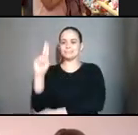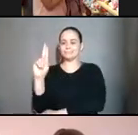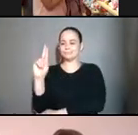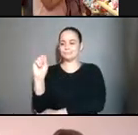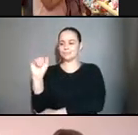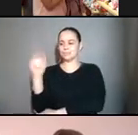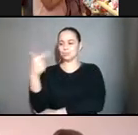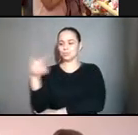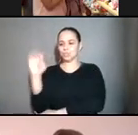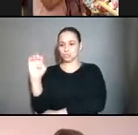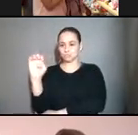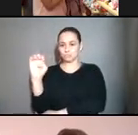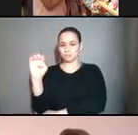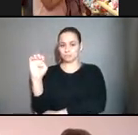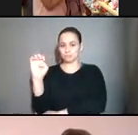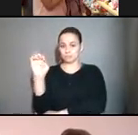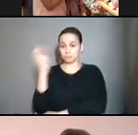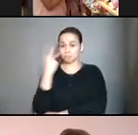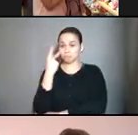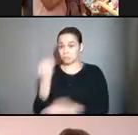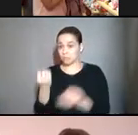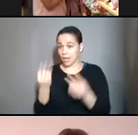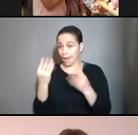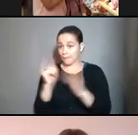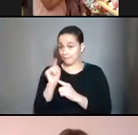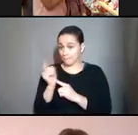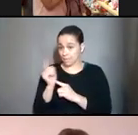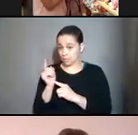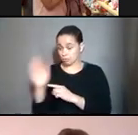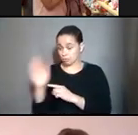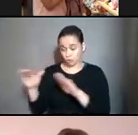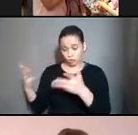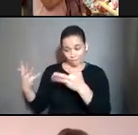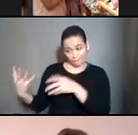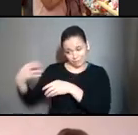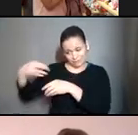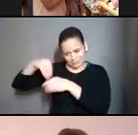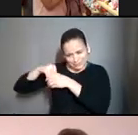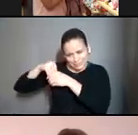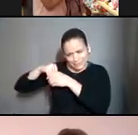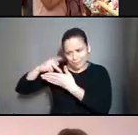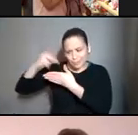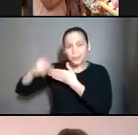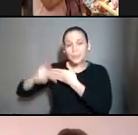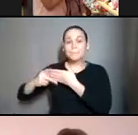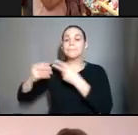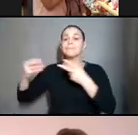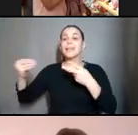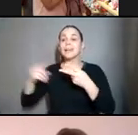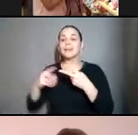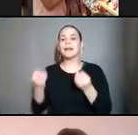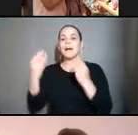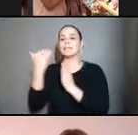You will be able to see the number of minutes your child has spent on Dreambox and the number of lessons